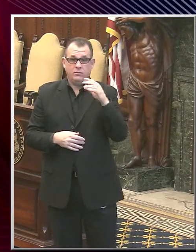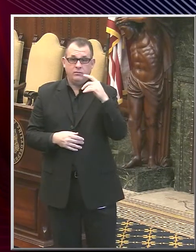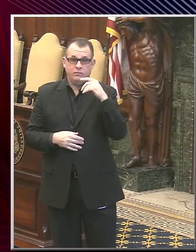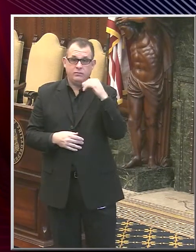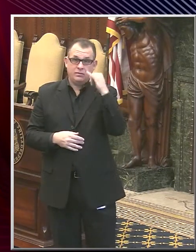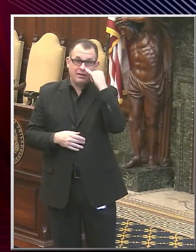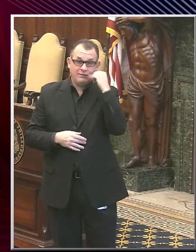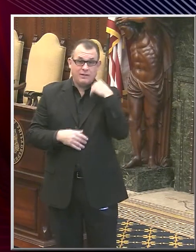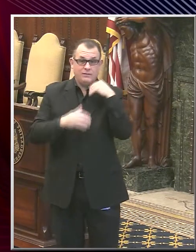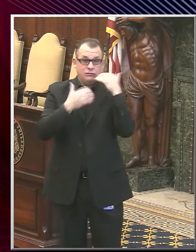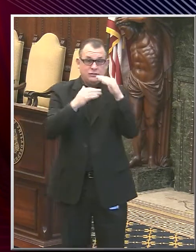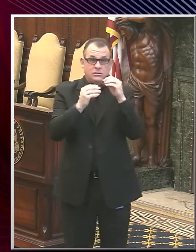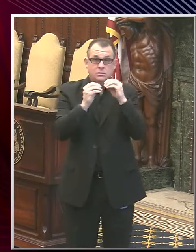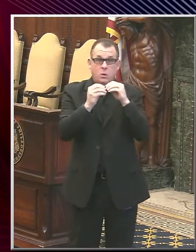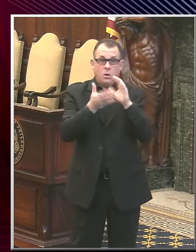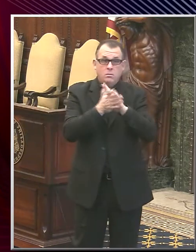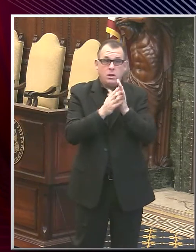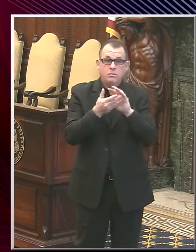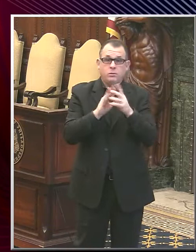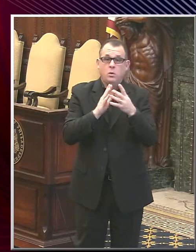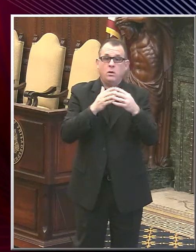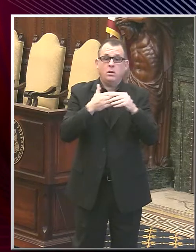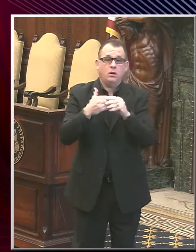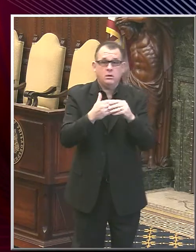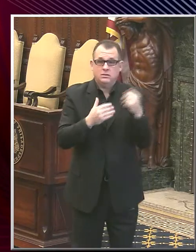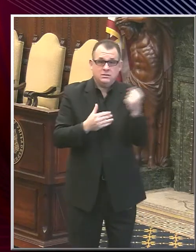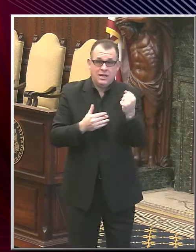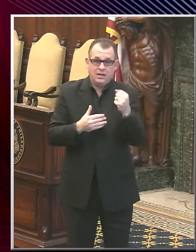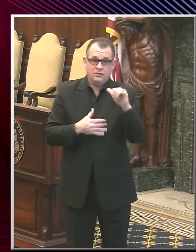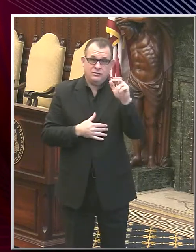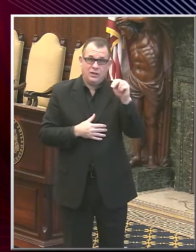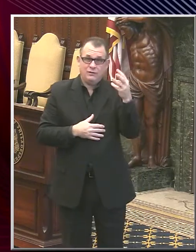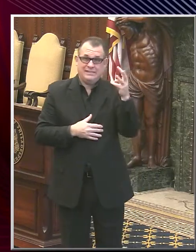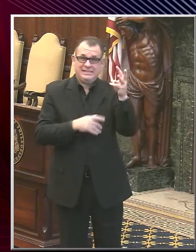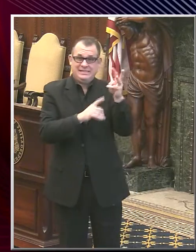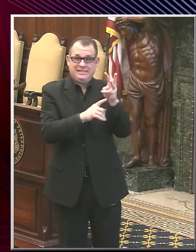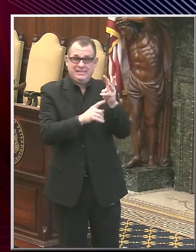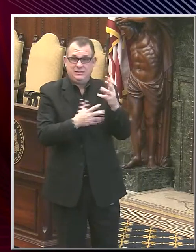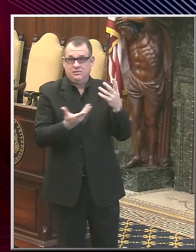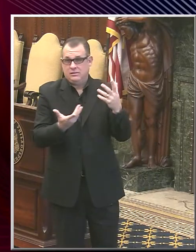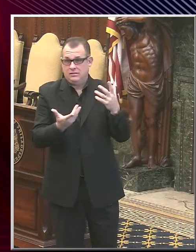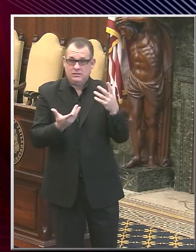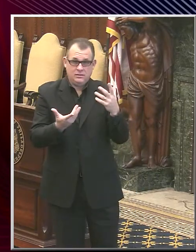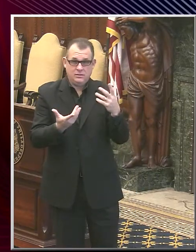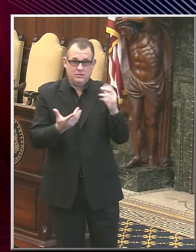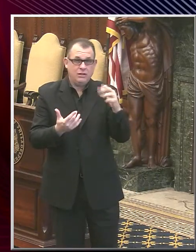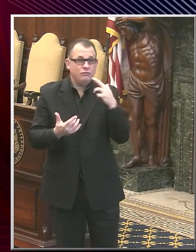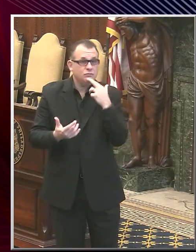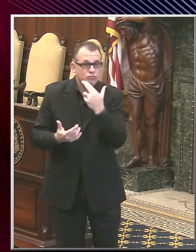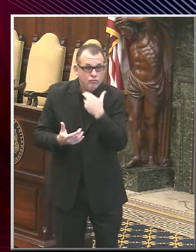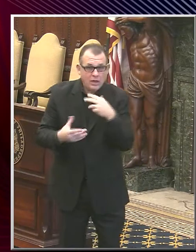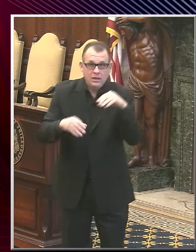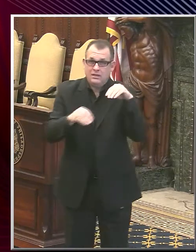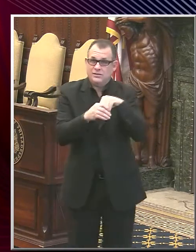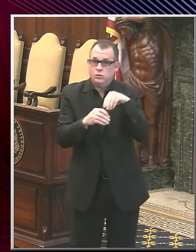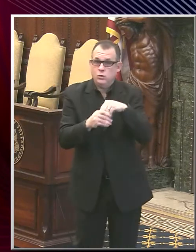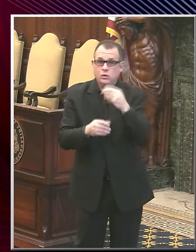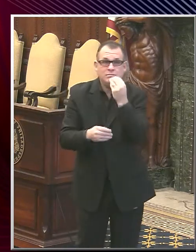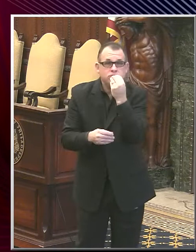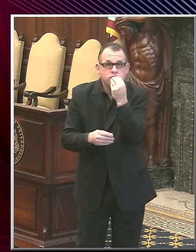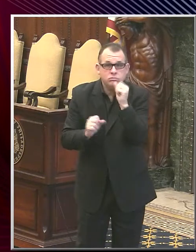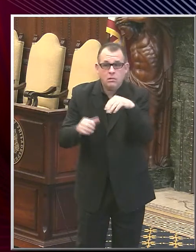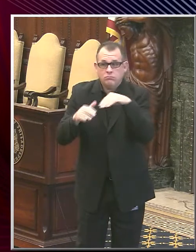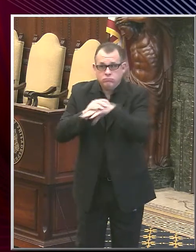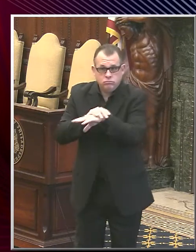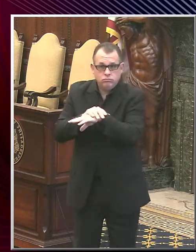cautiously on the restrictions effective this Saturday, January 16th. We will allow restaurants to provide indoor